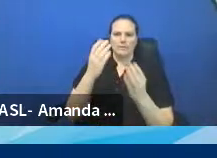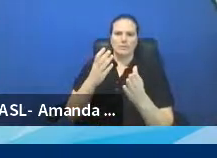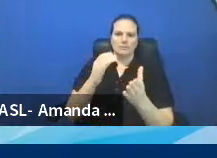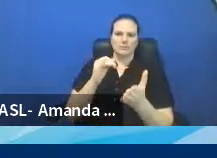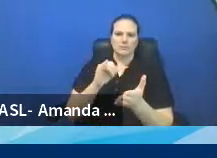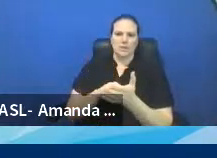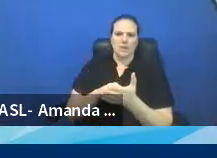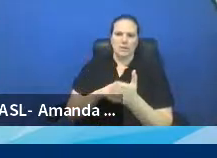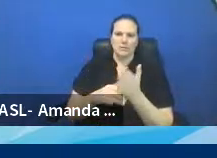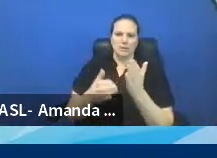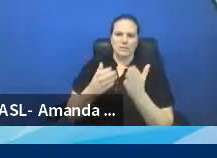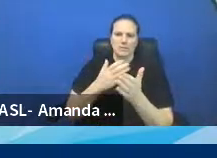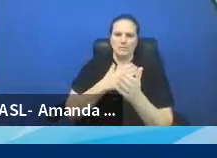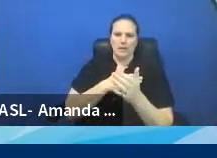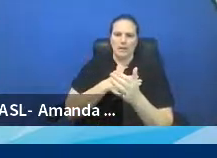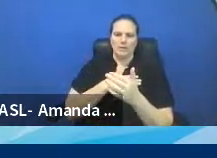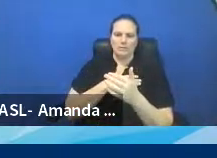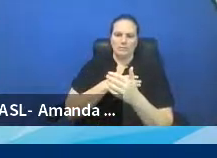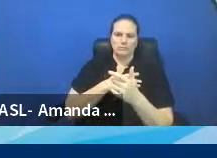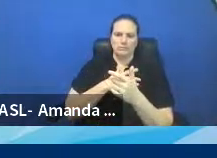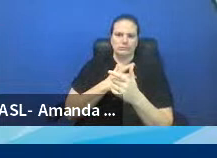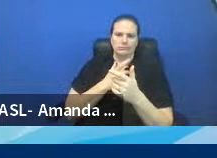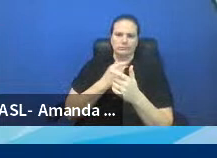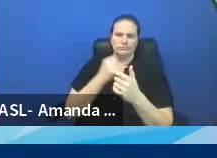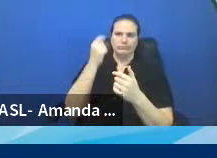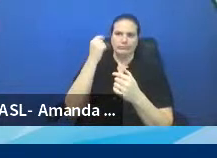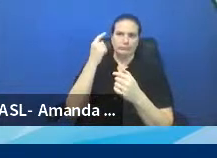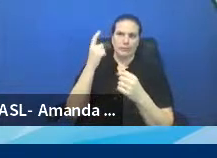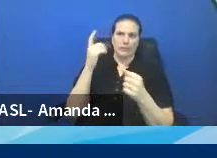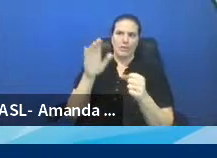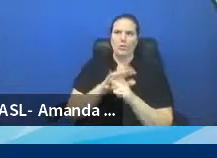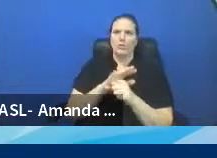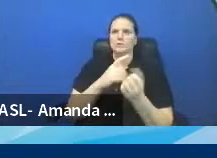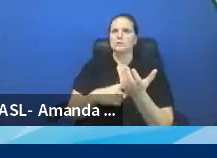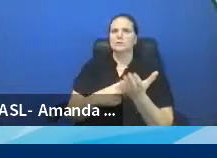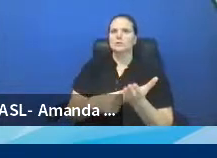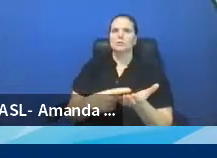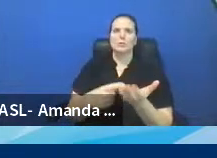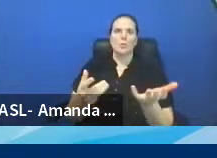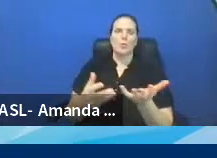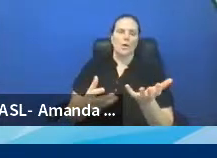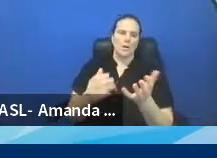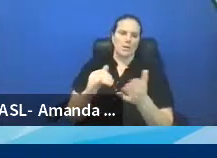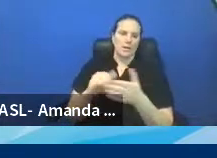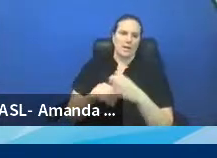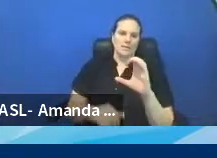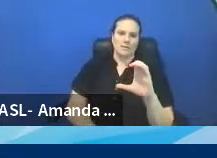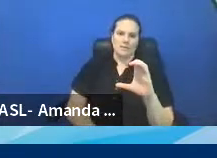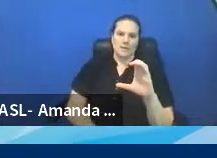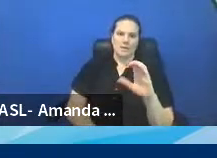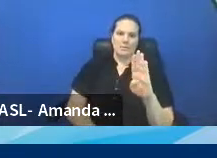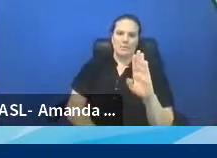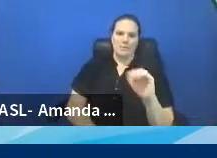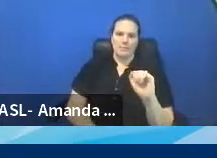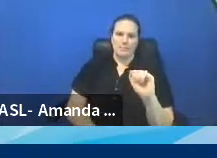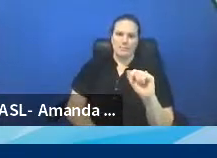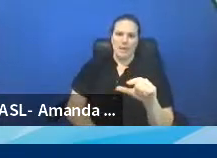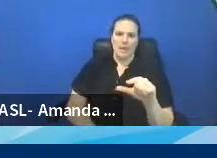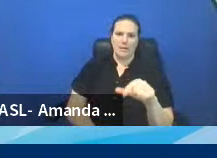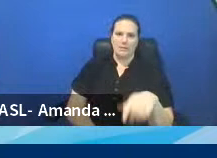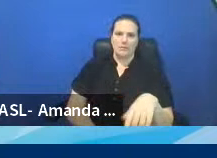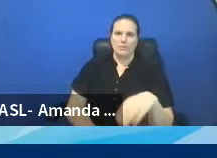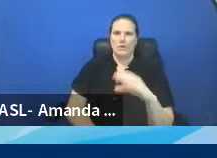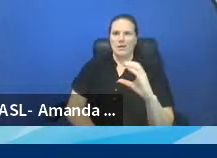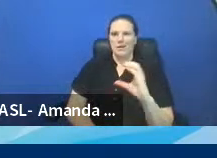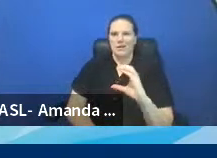my naivety to the whole discussion of what the CBAG, as they call it, or the